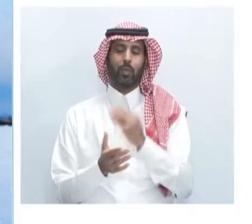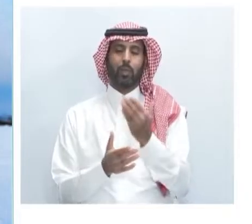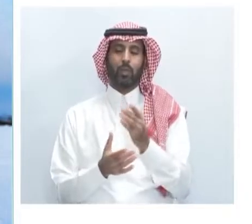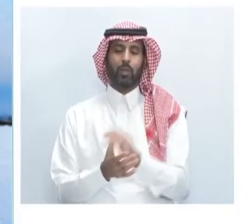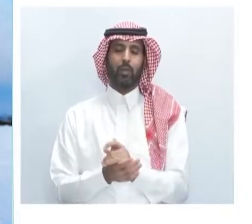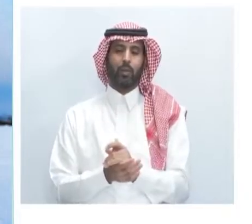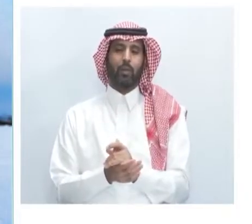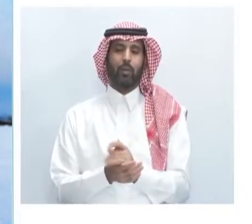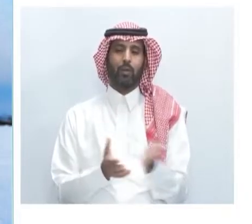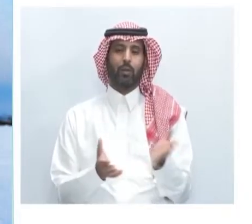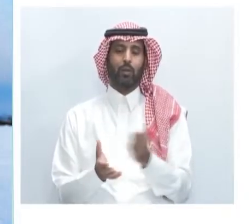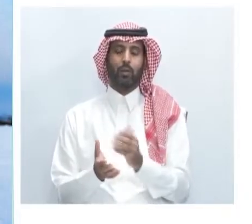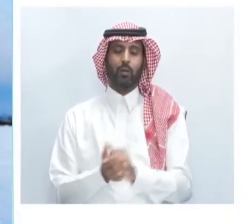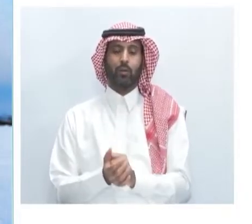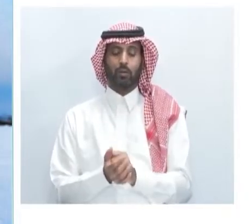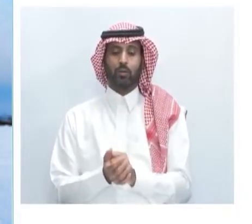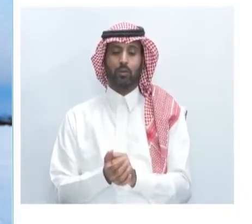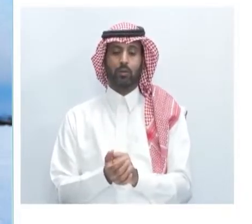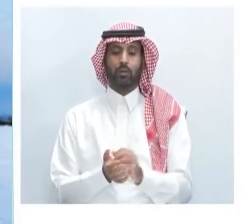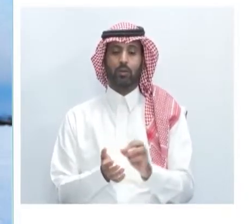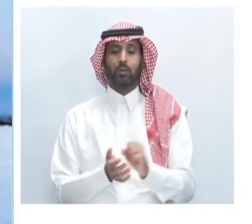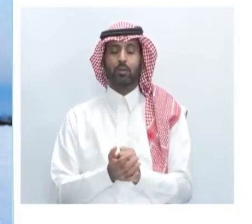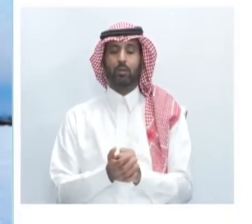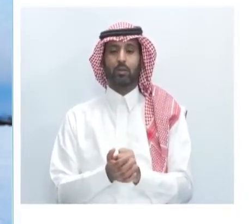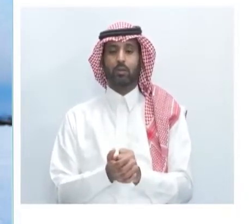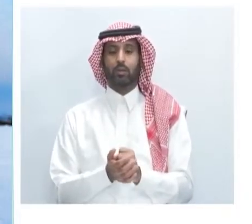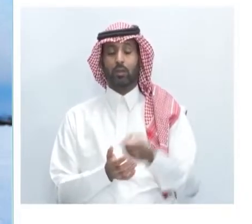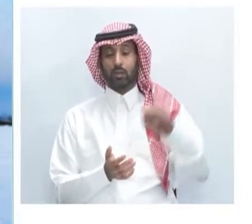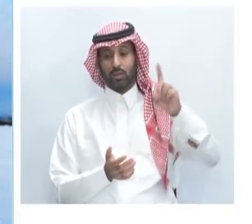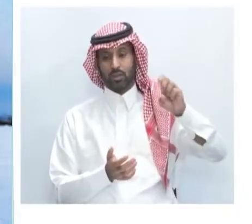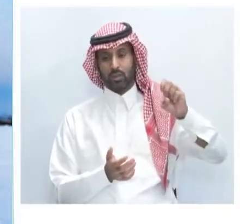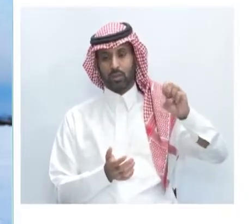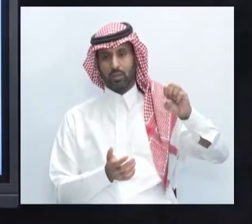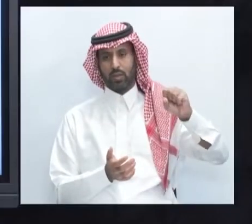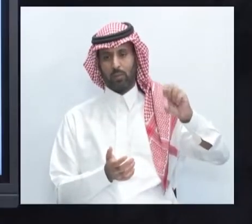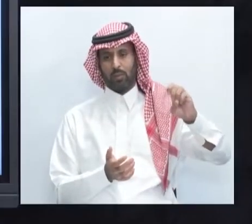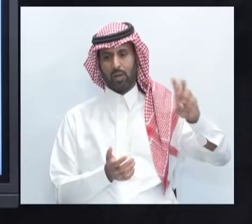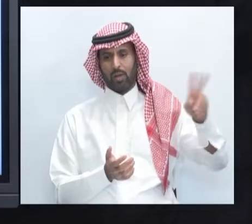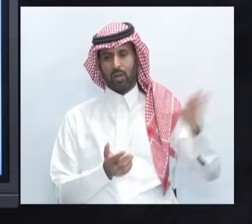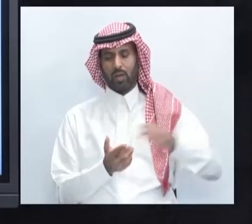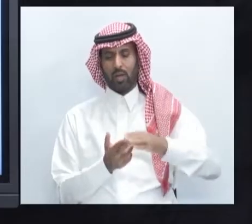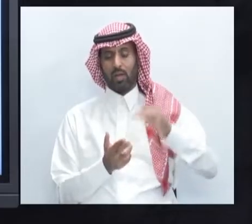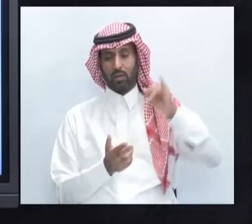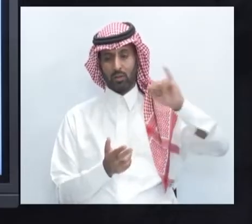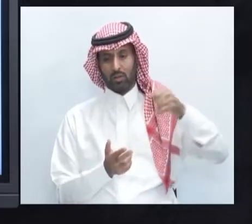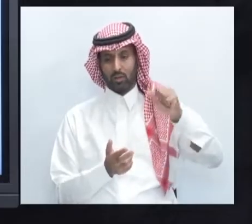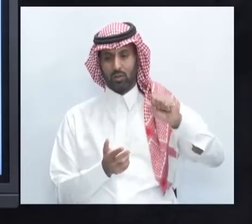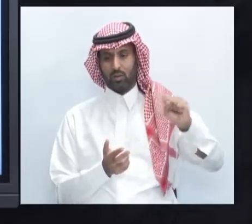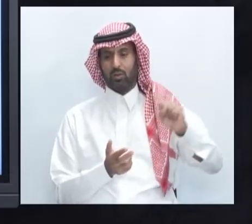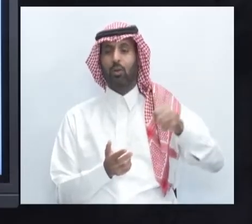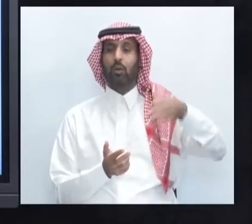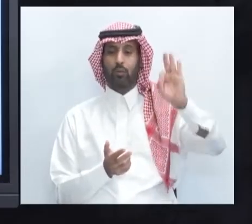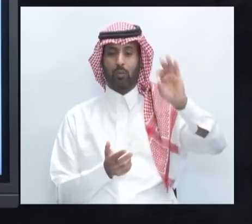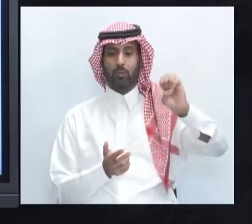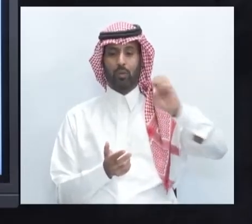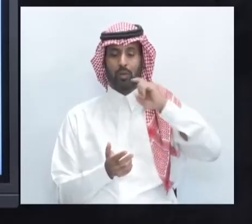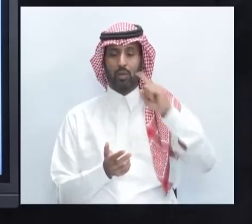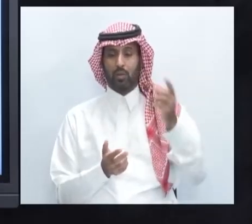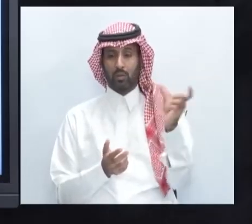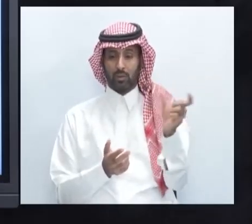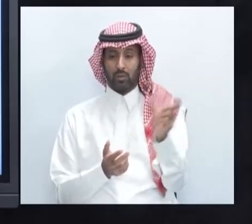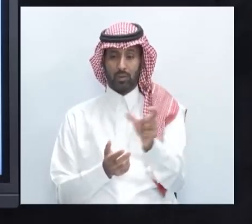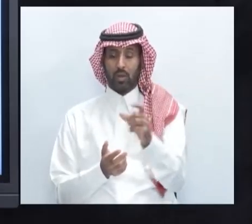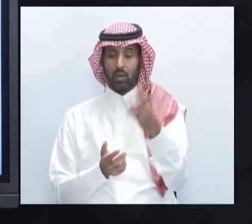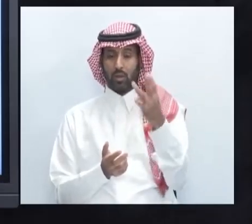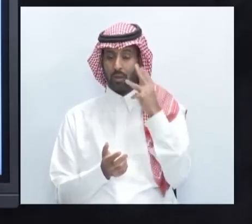here. December, January, February. So these are the 3 months for winter, okay? Let's read